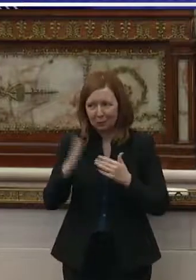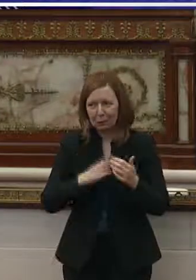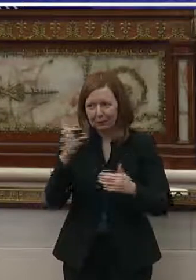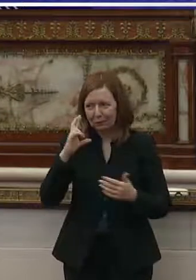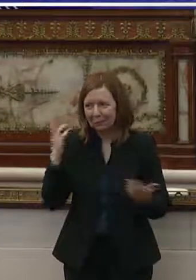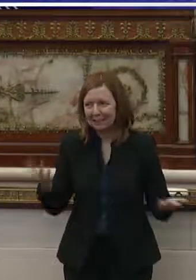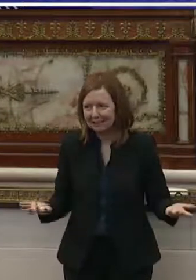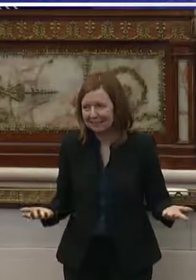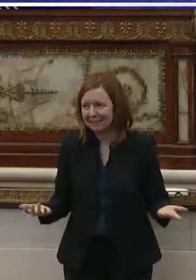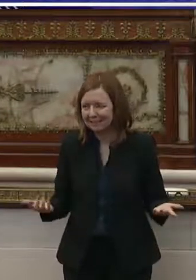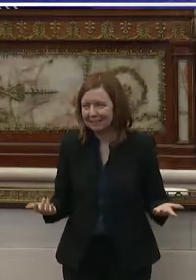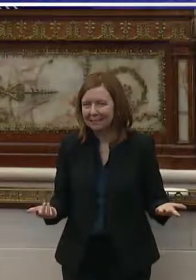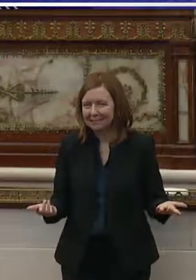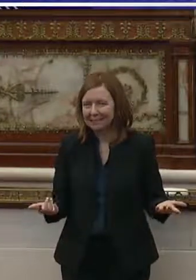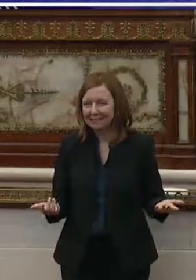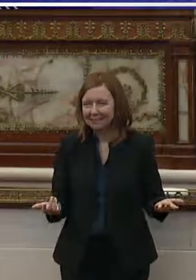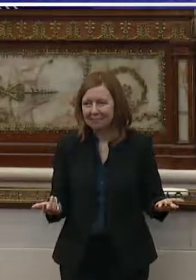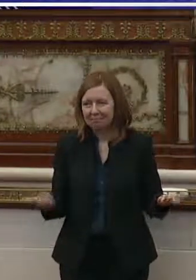reason,